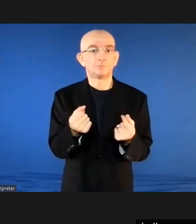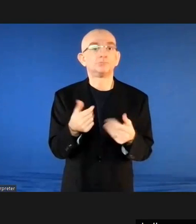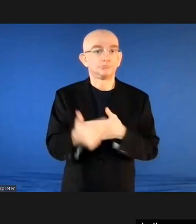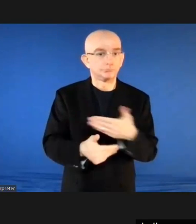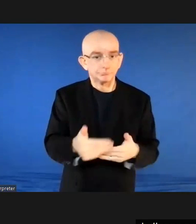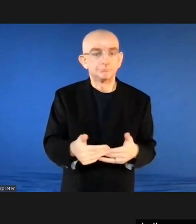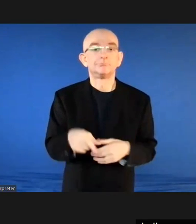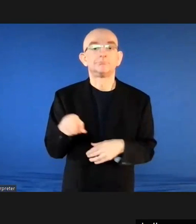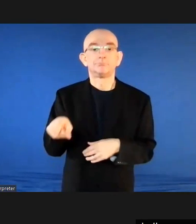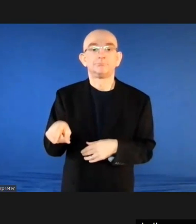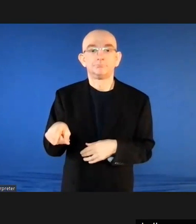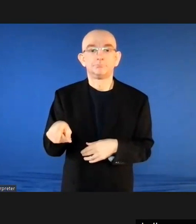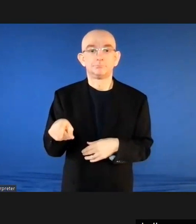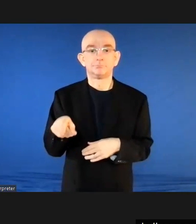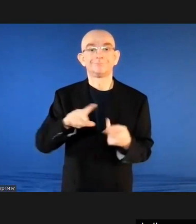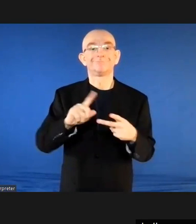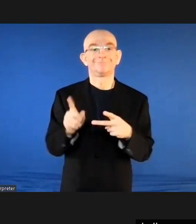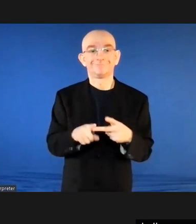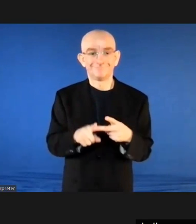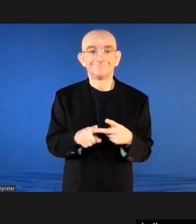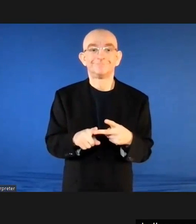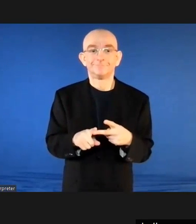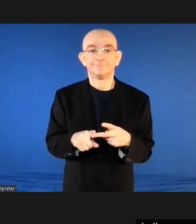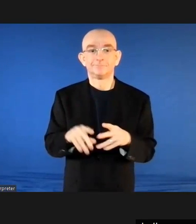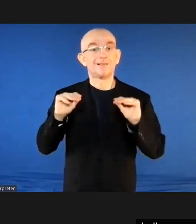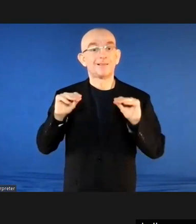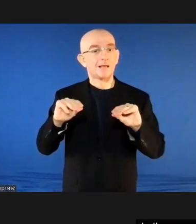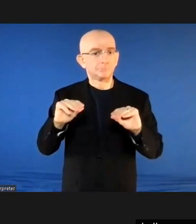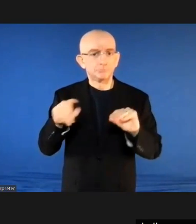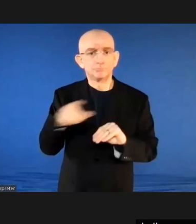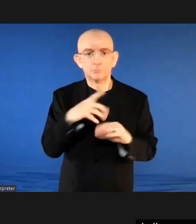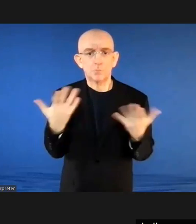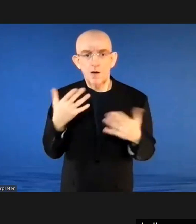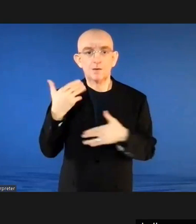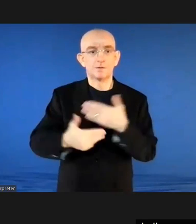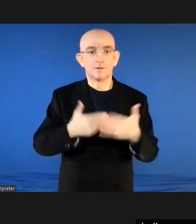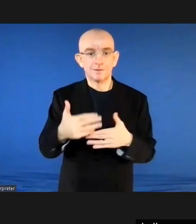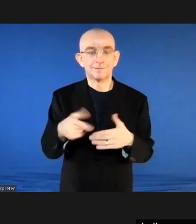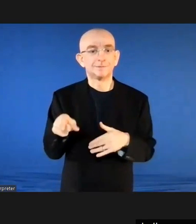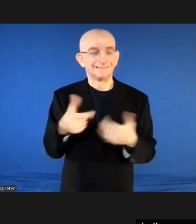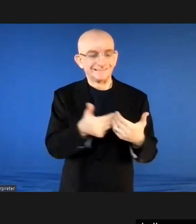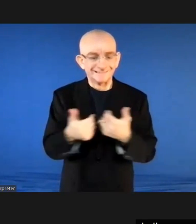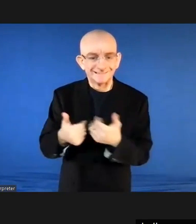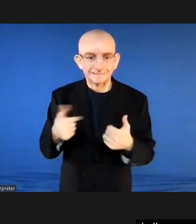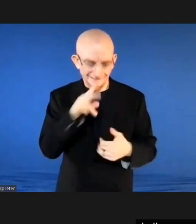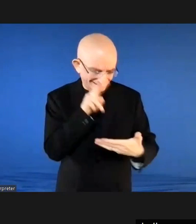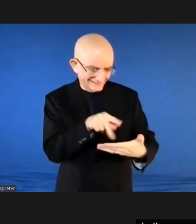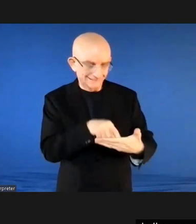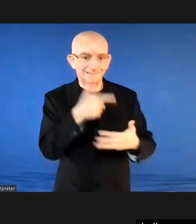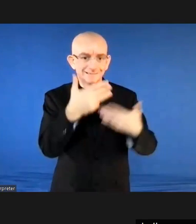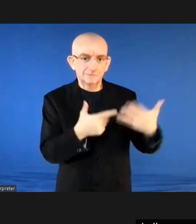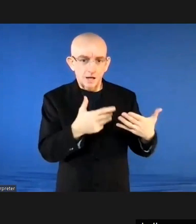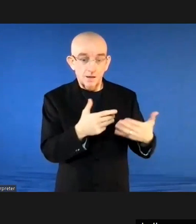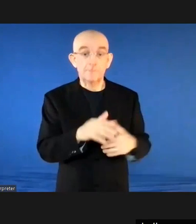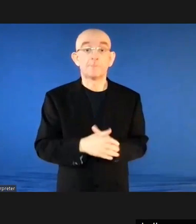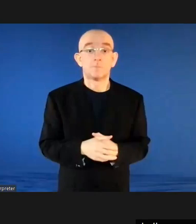better disaggregated data. I mentioned the work earlier that we're doing on this. And every